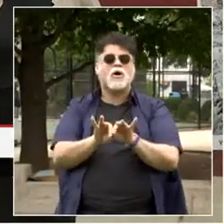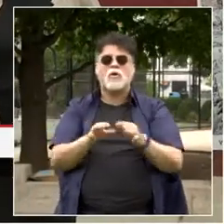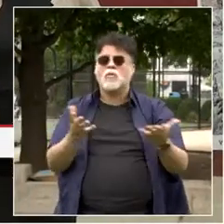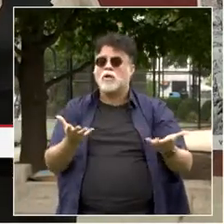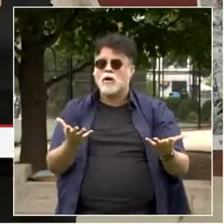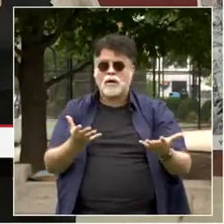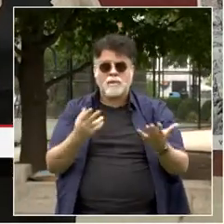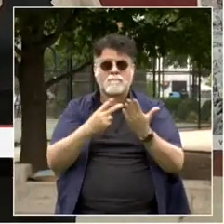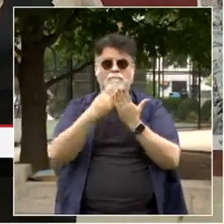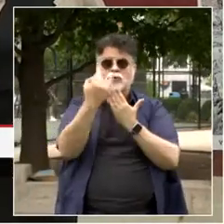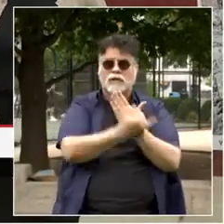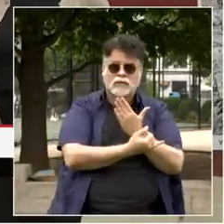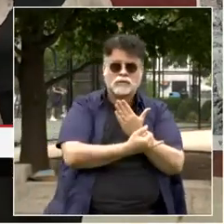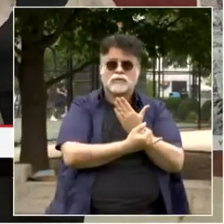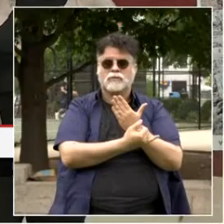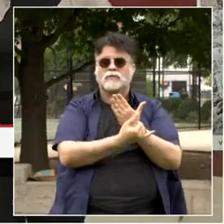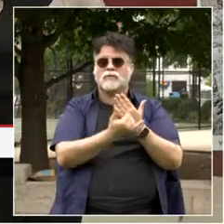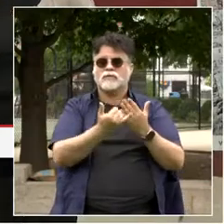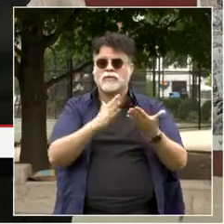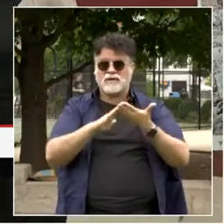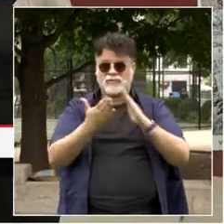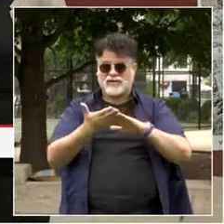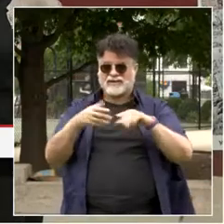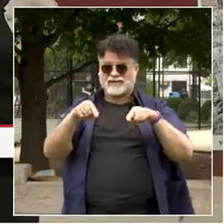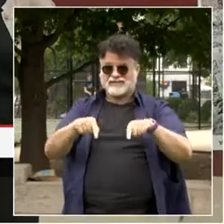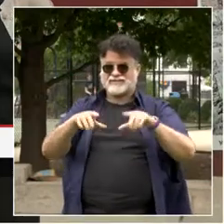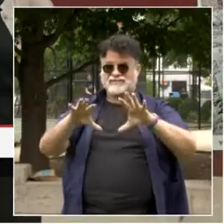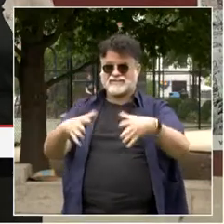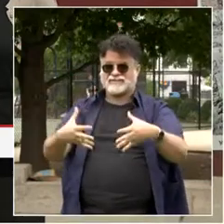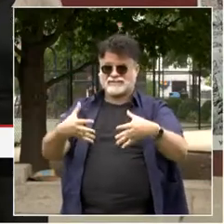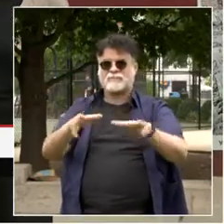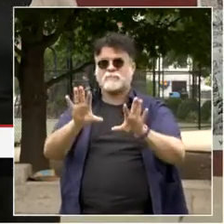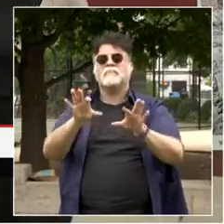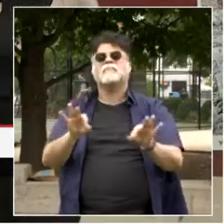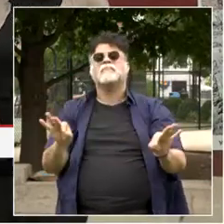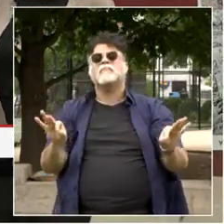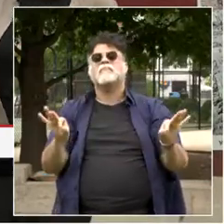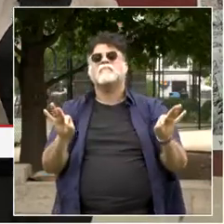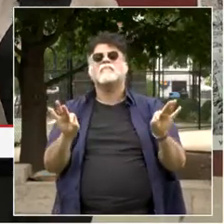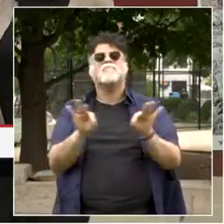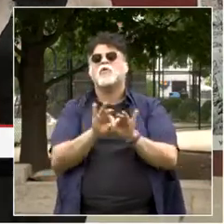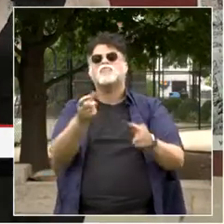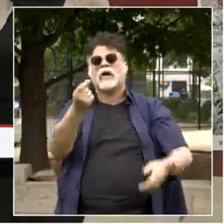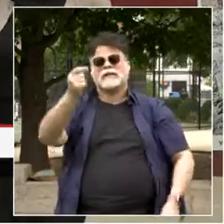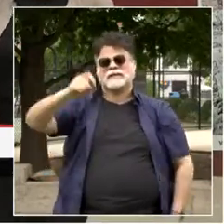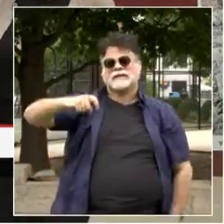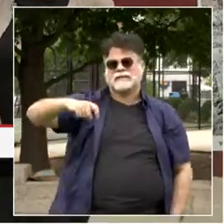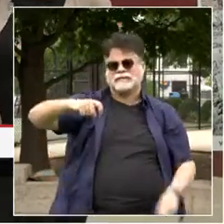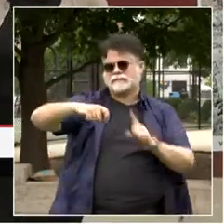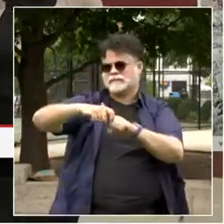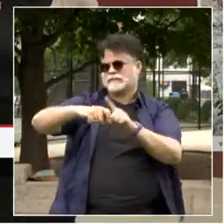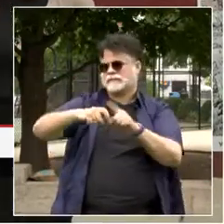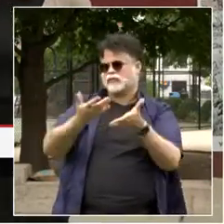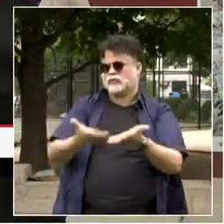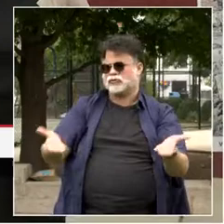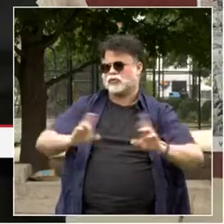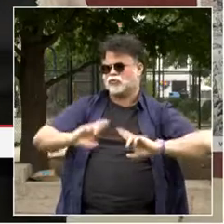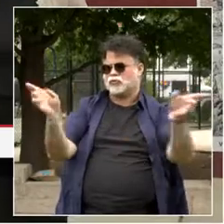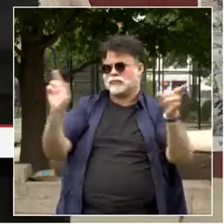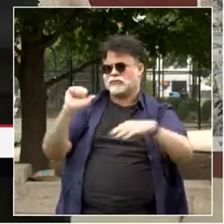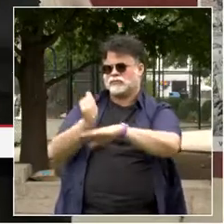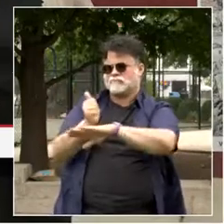community with much needed recreation space and amenities, both indoor and outdoor. I think it's really important. Y'all have done a great